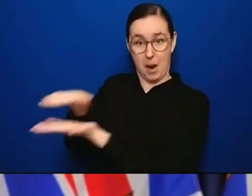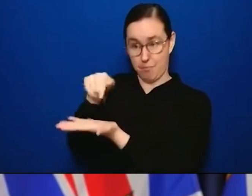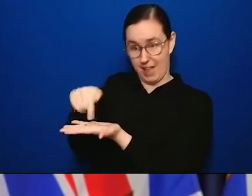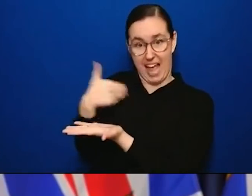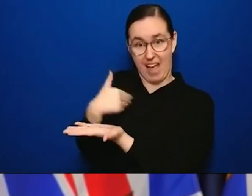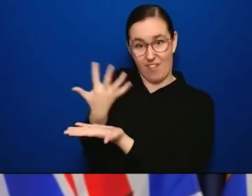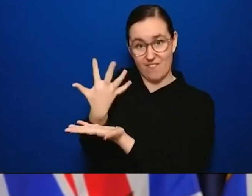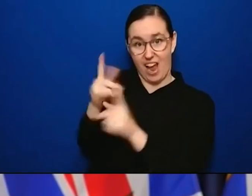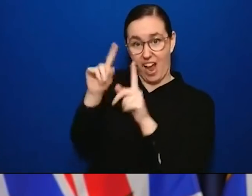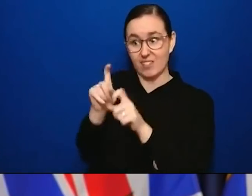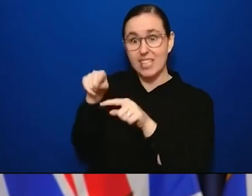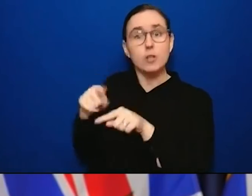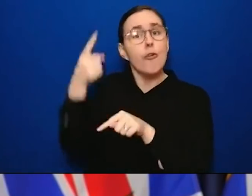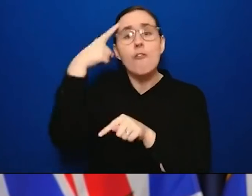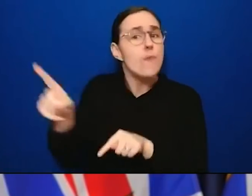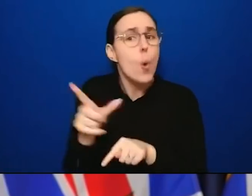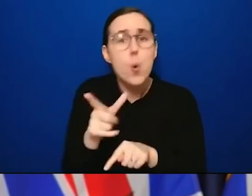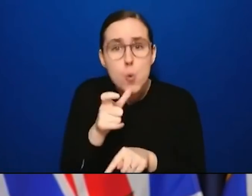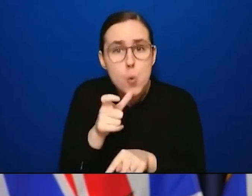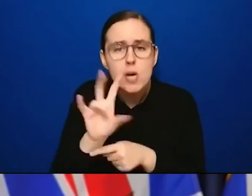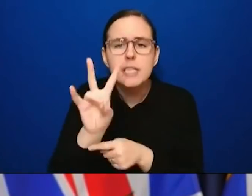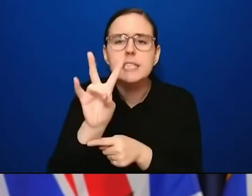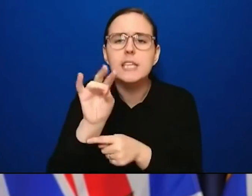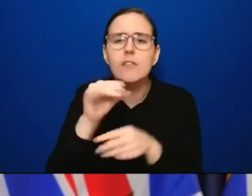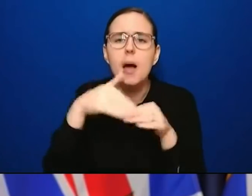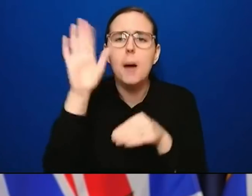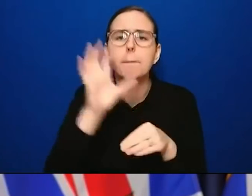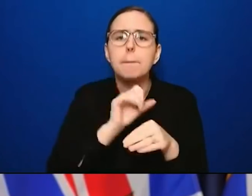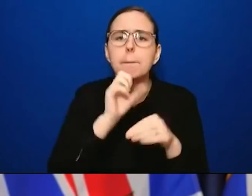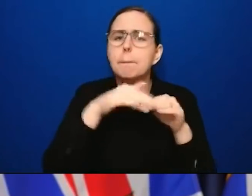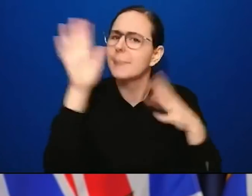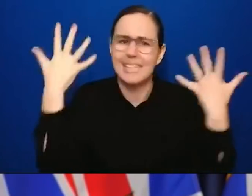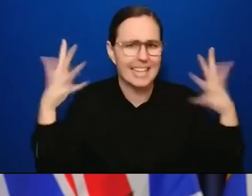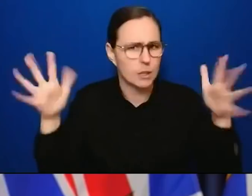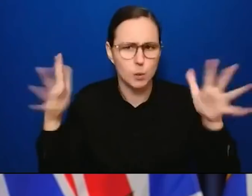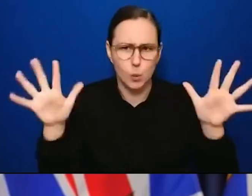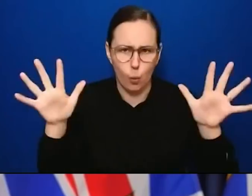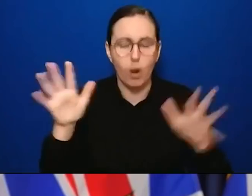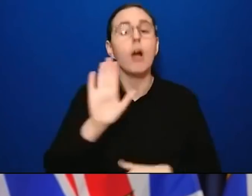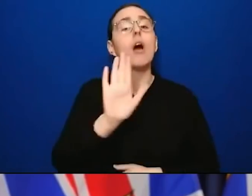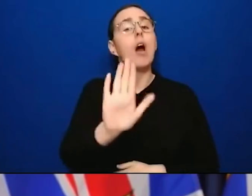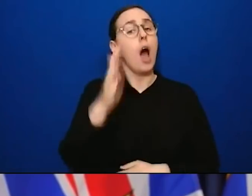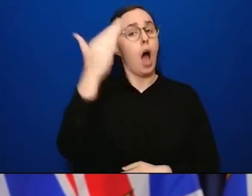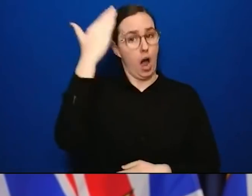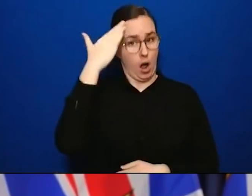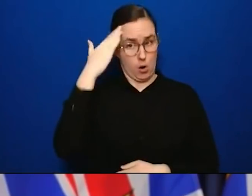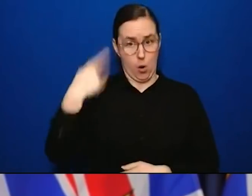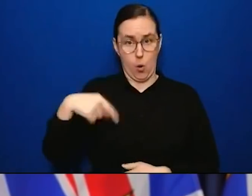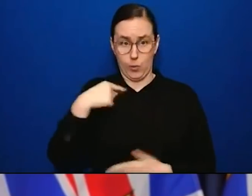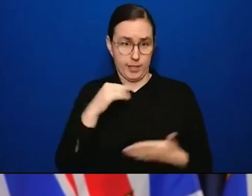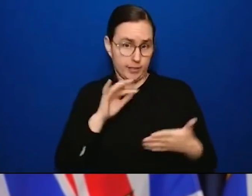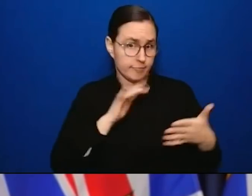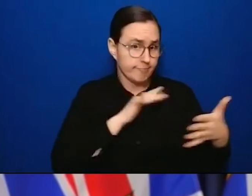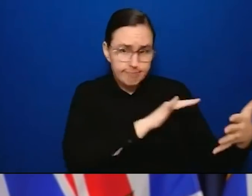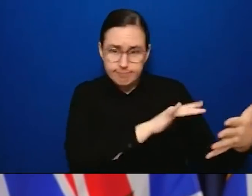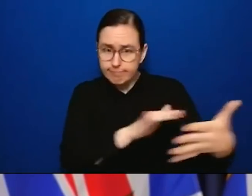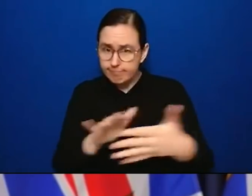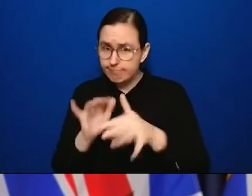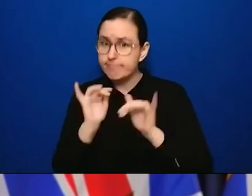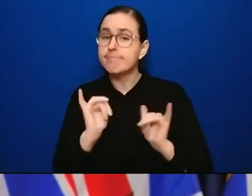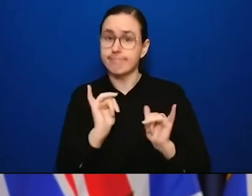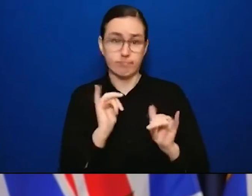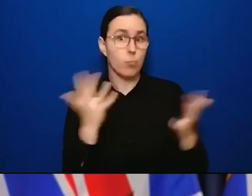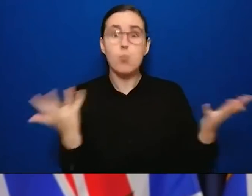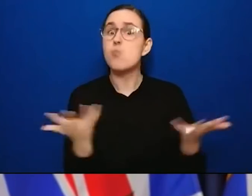many times, because the evidence indicates they are at more risk of serious consequences if they become infected. If they